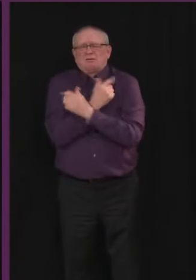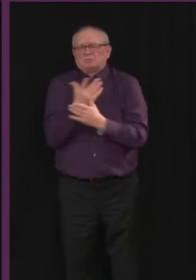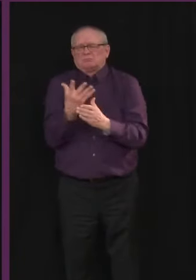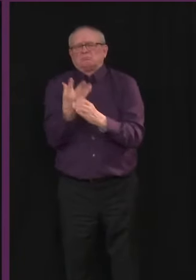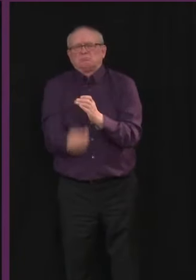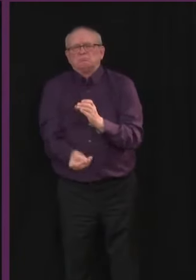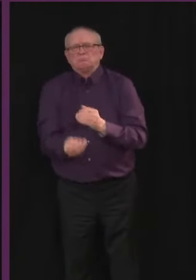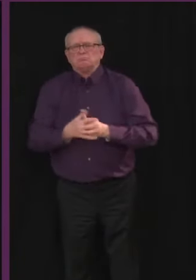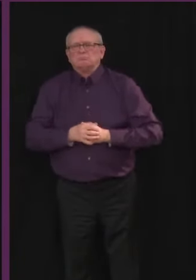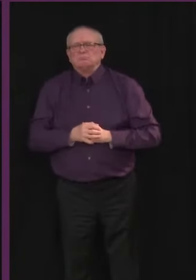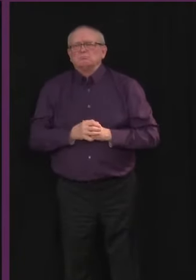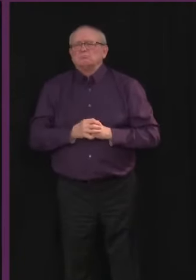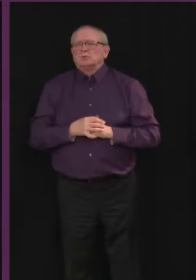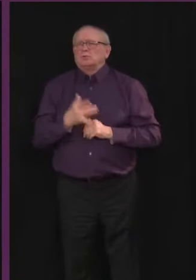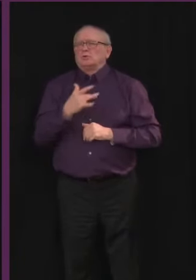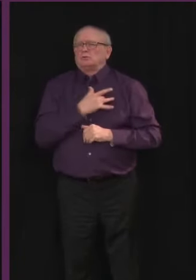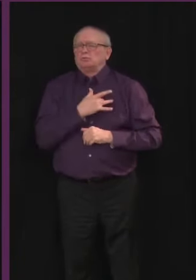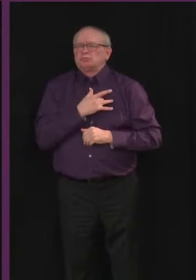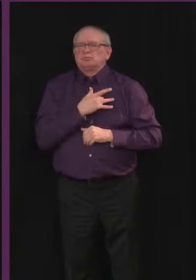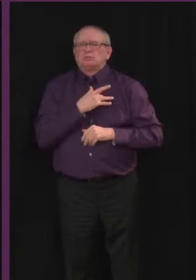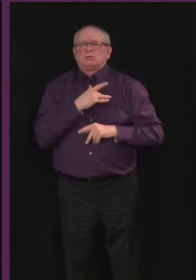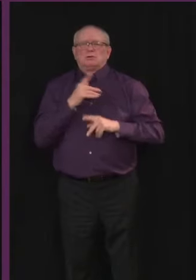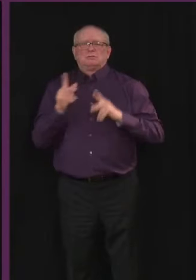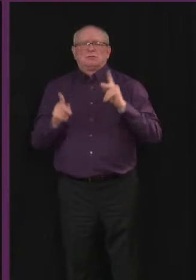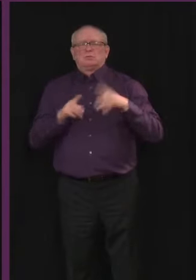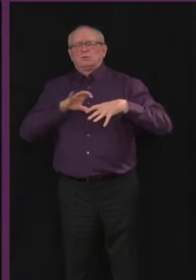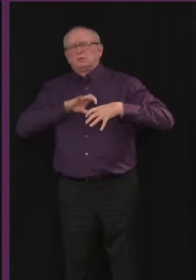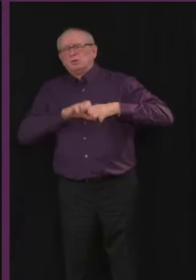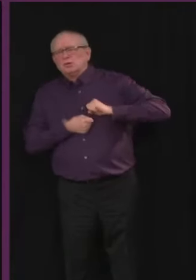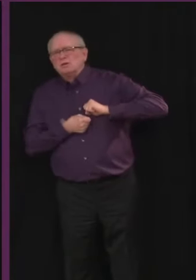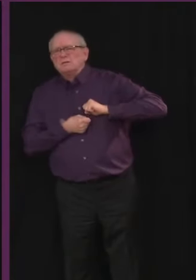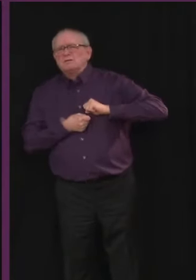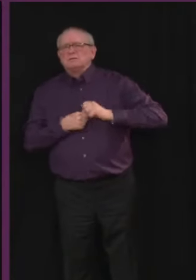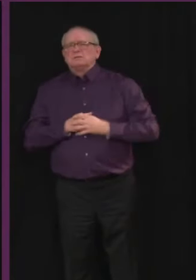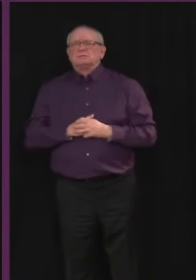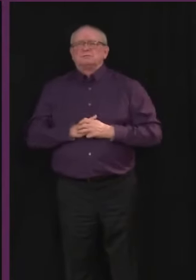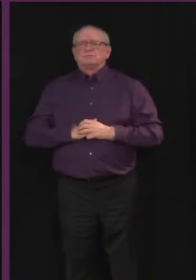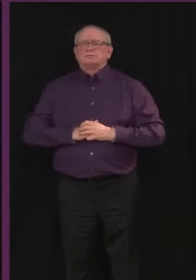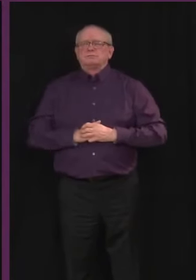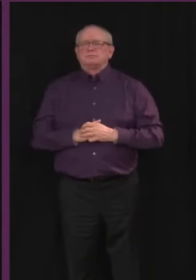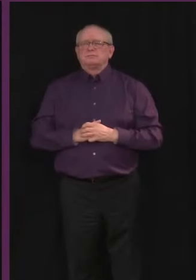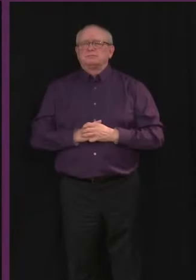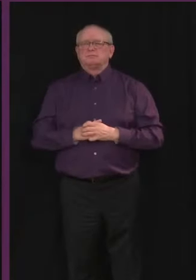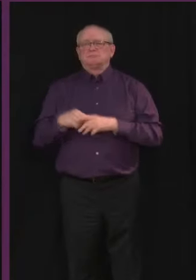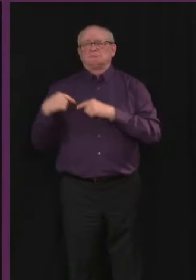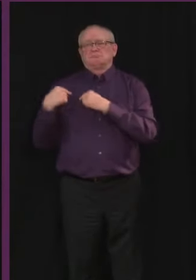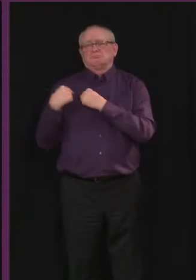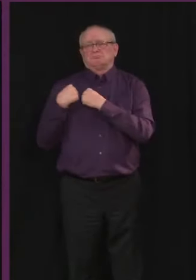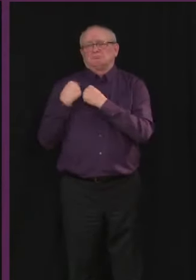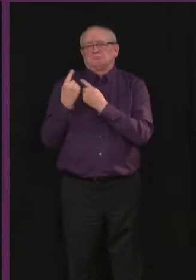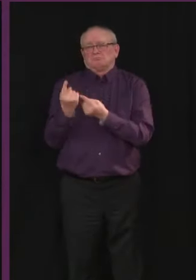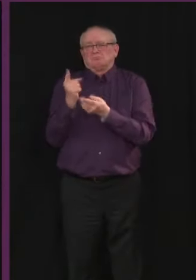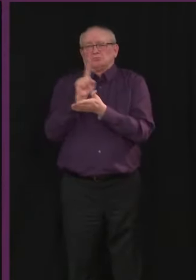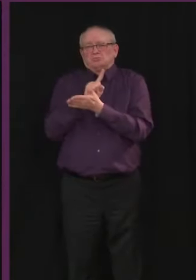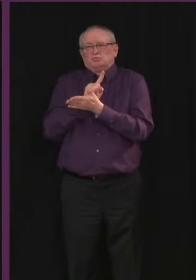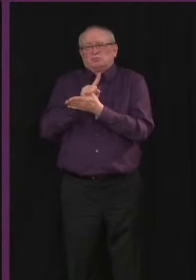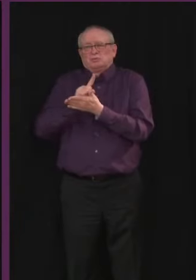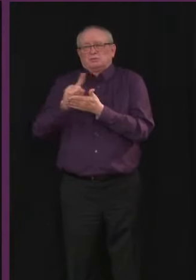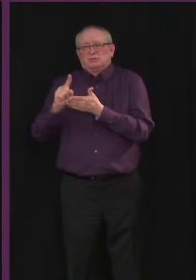cause. For the past week, the R value in our province was 1.03. This